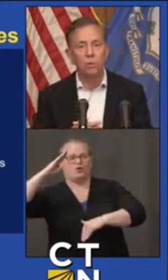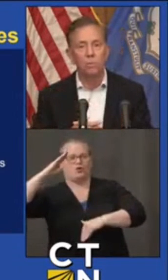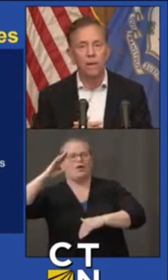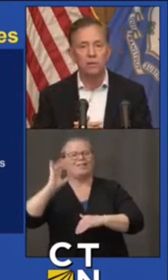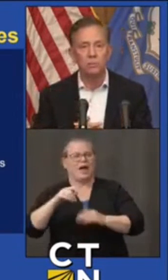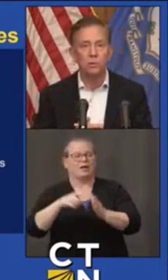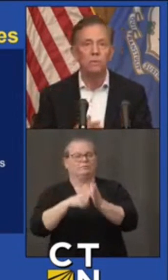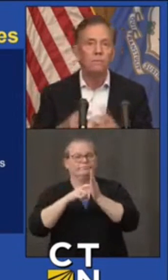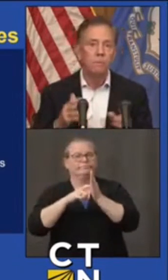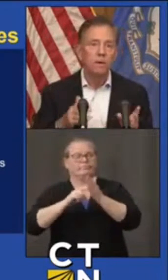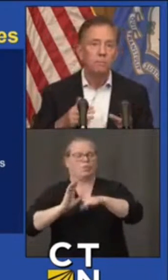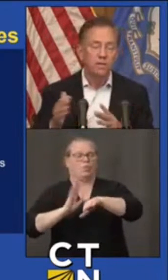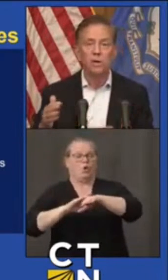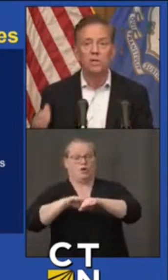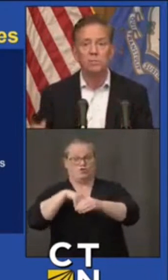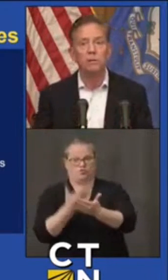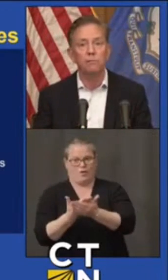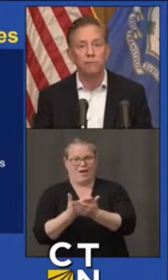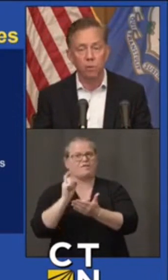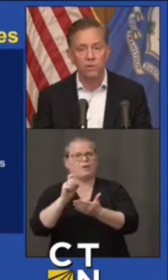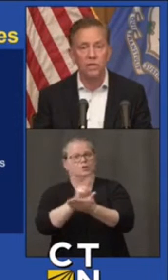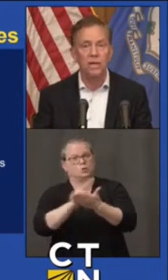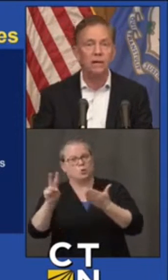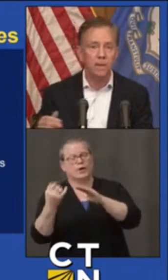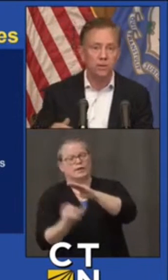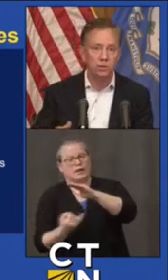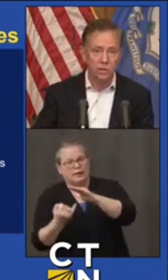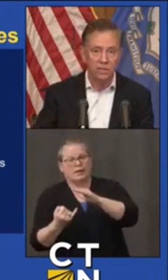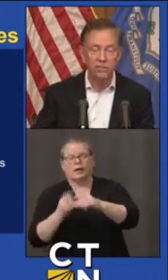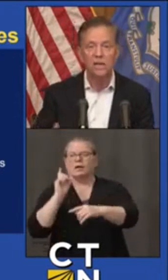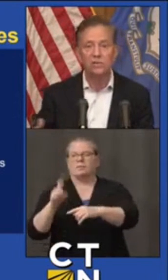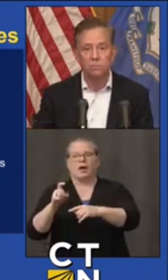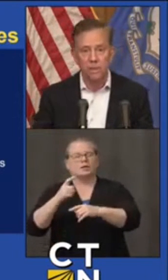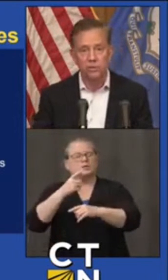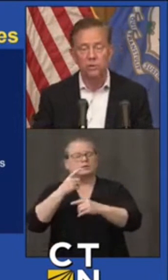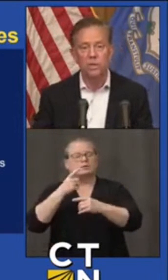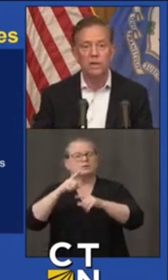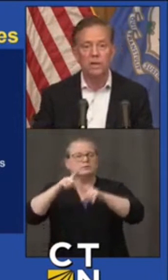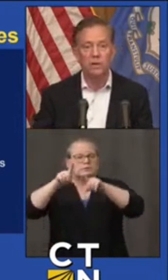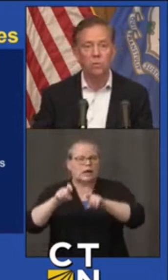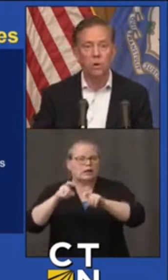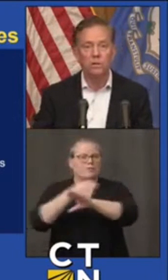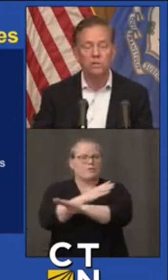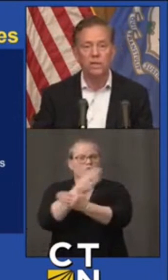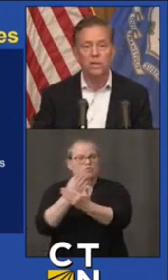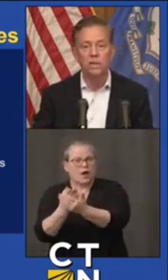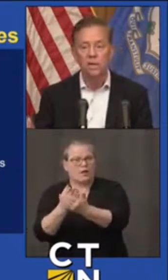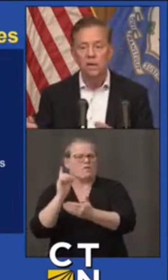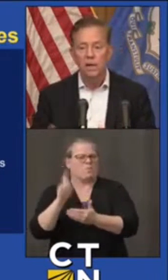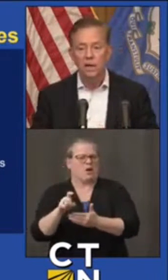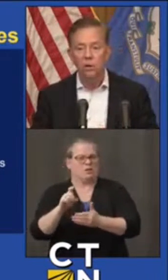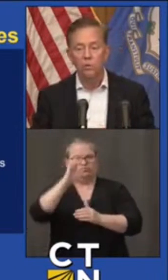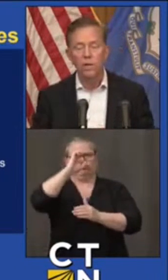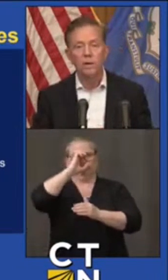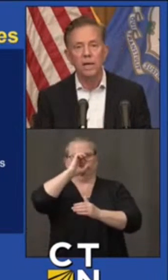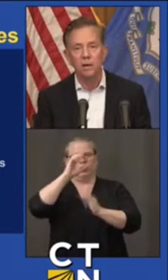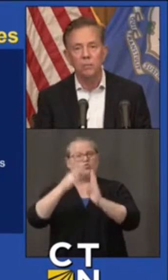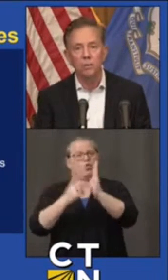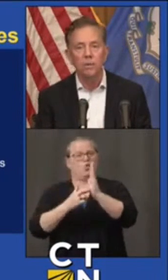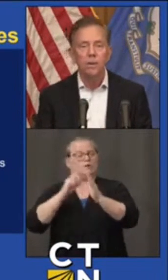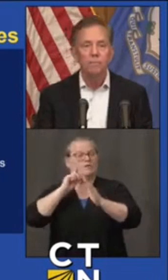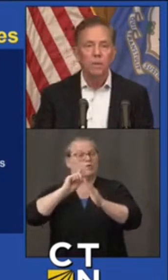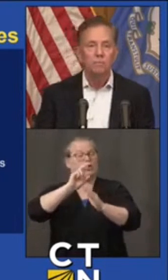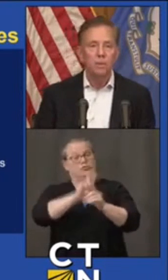more manageable. Be strict about enforcing that, make sure they test, make sure they quarantine, and hold them